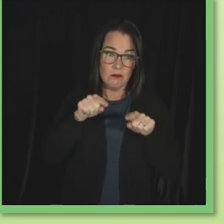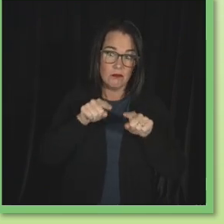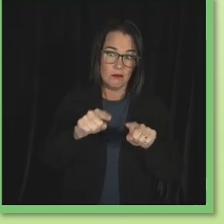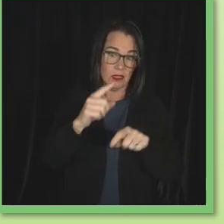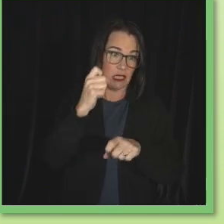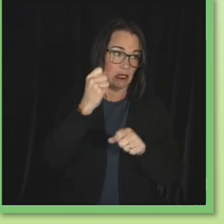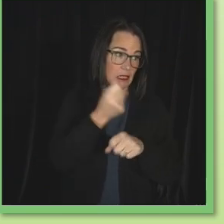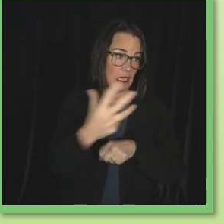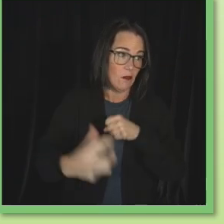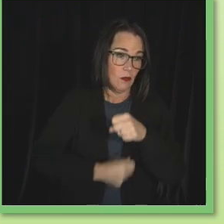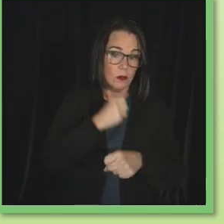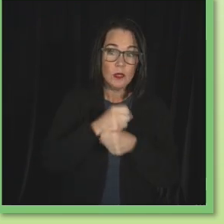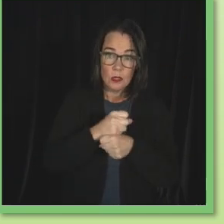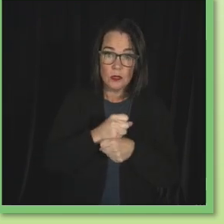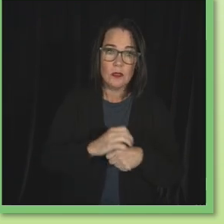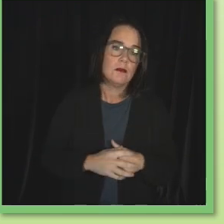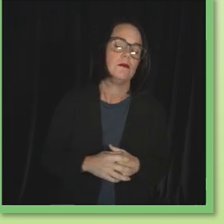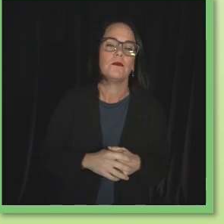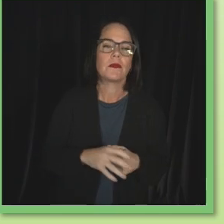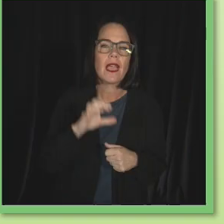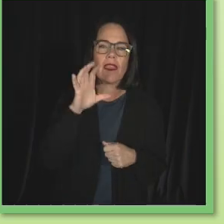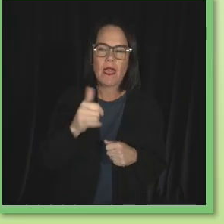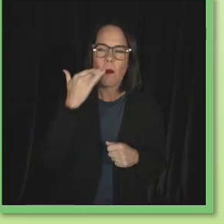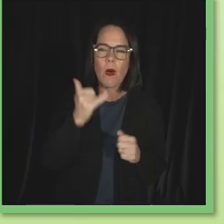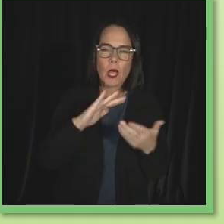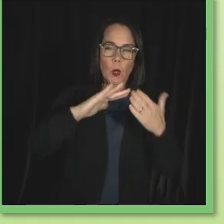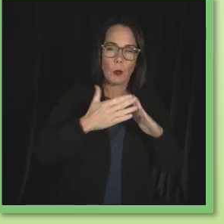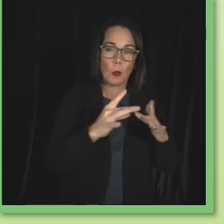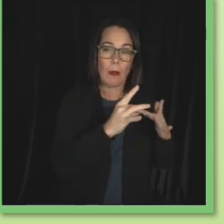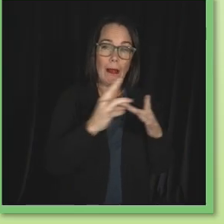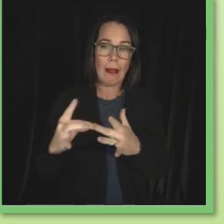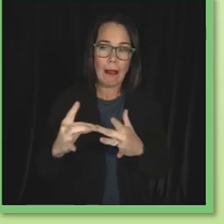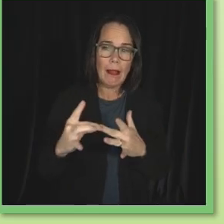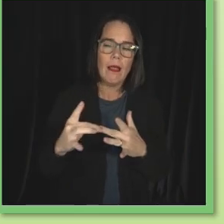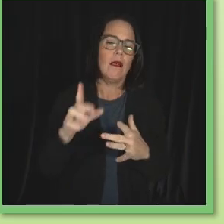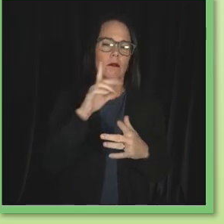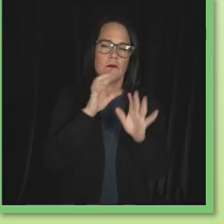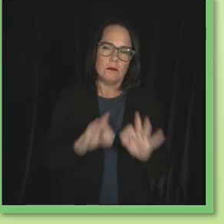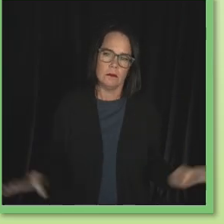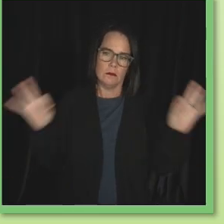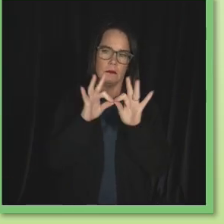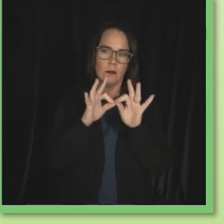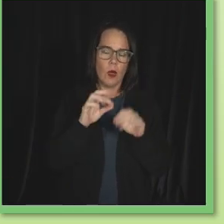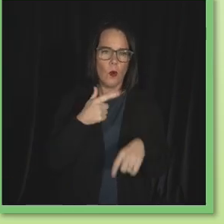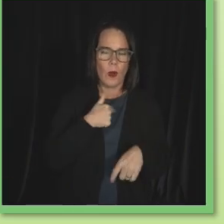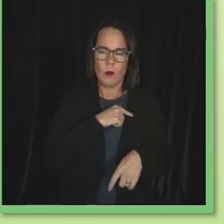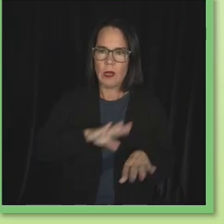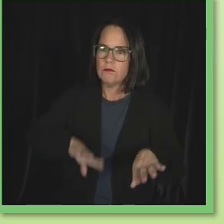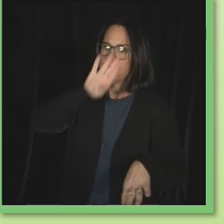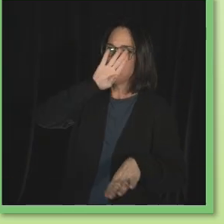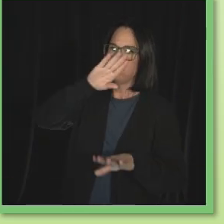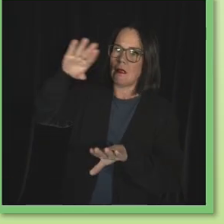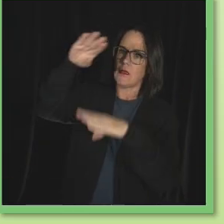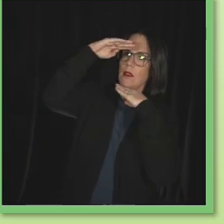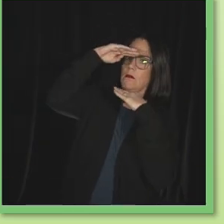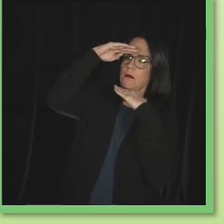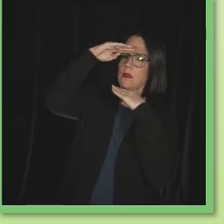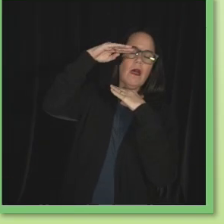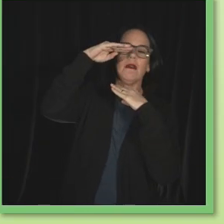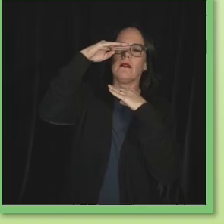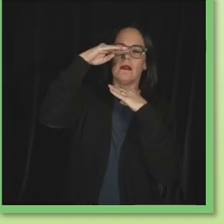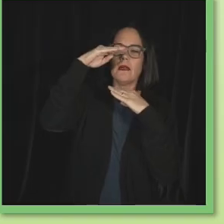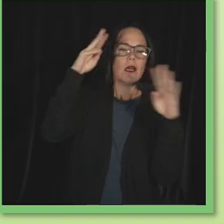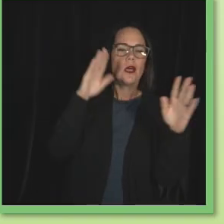This is where the community-driven part is so critical. When facing the limits, the community always finds